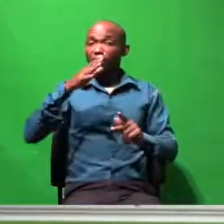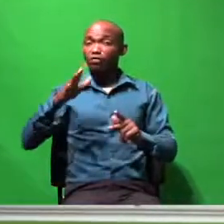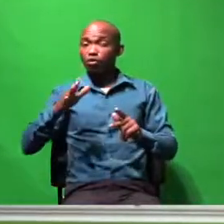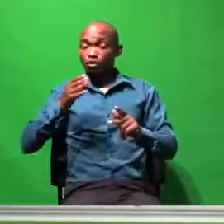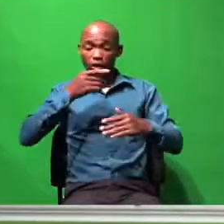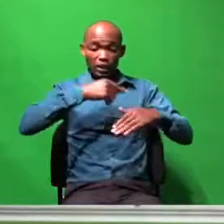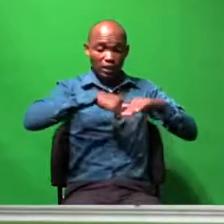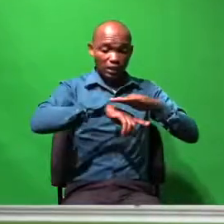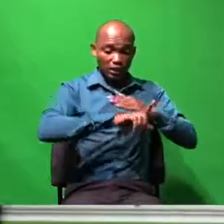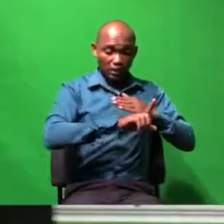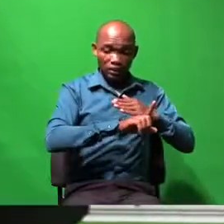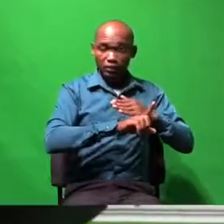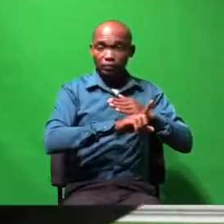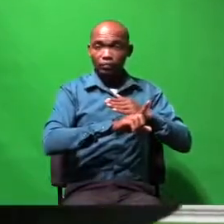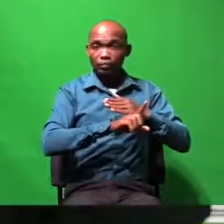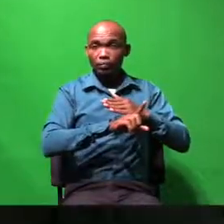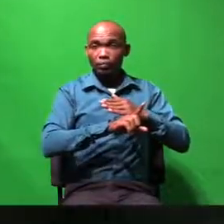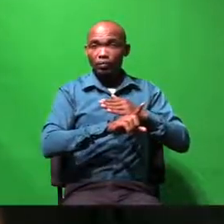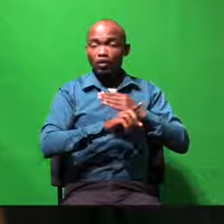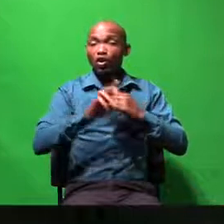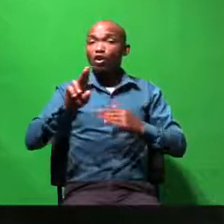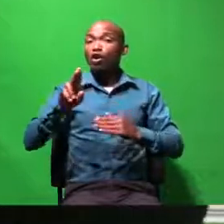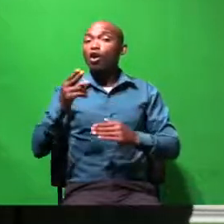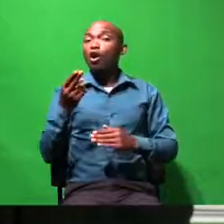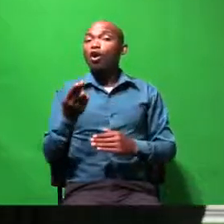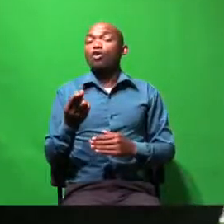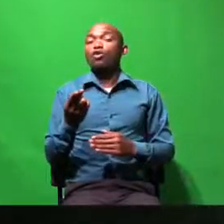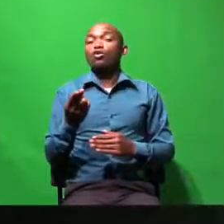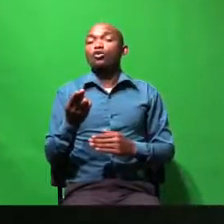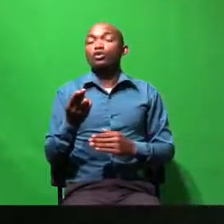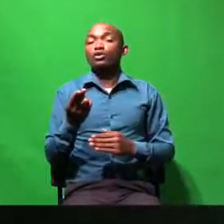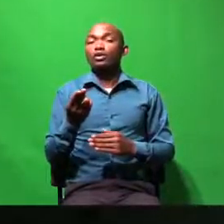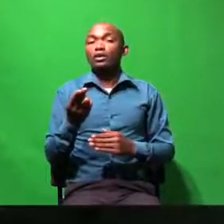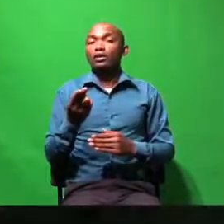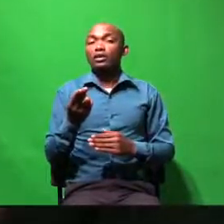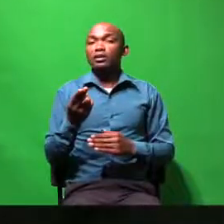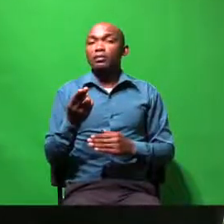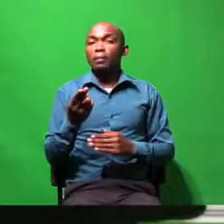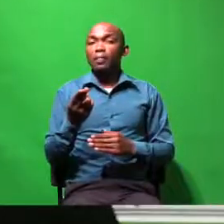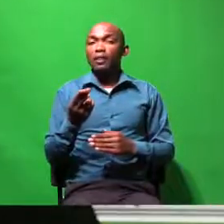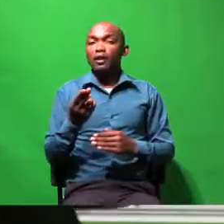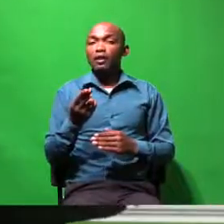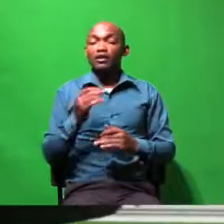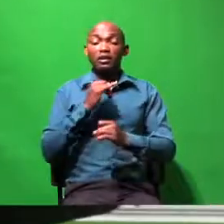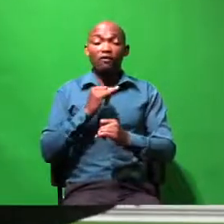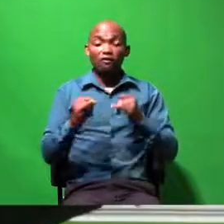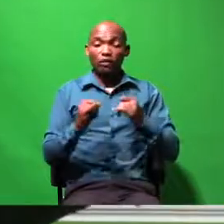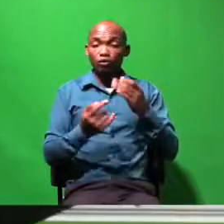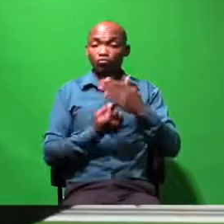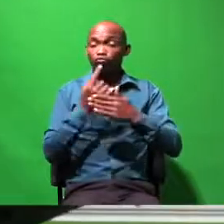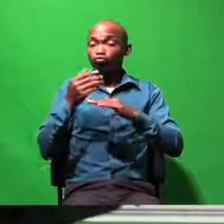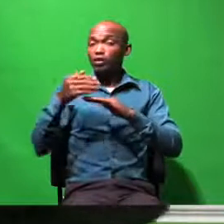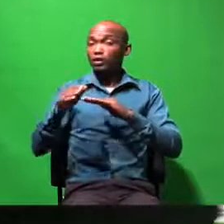in or diffuse inside the lymph vessels, so we change the